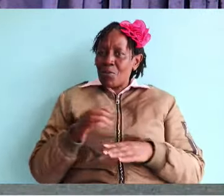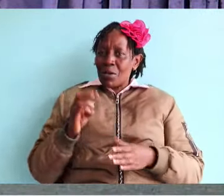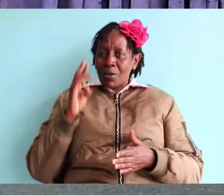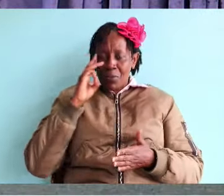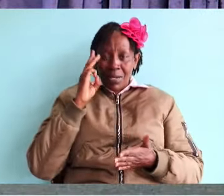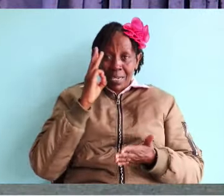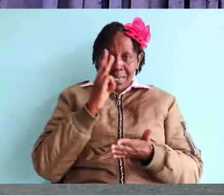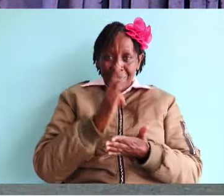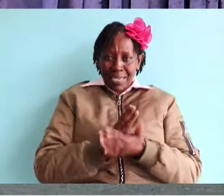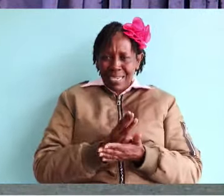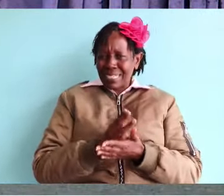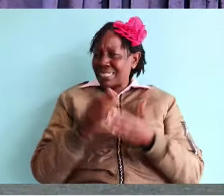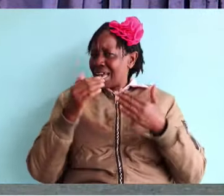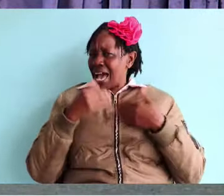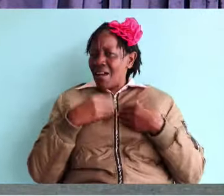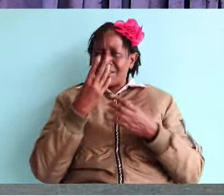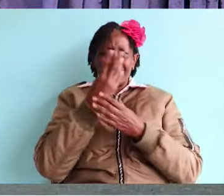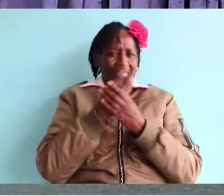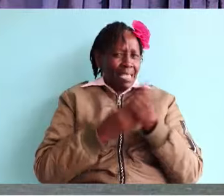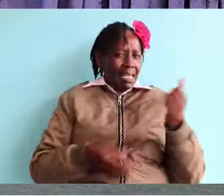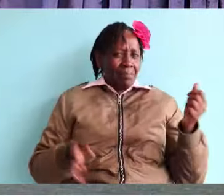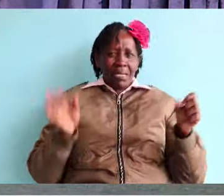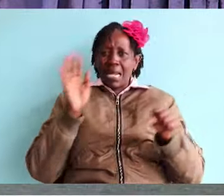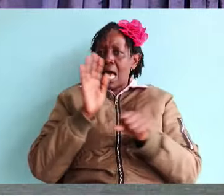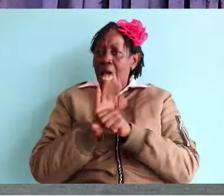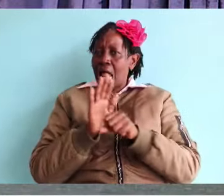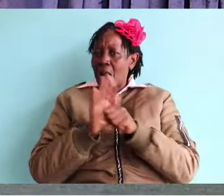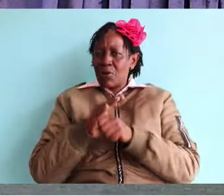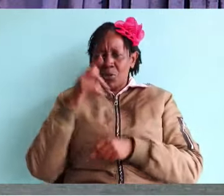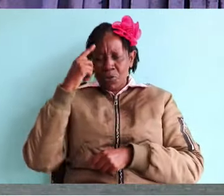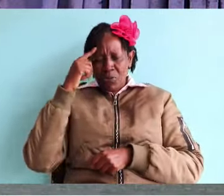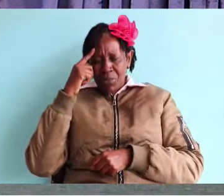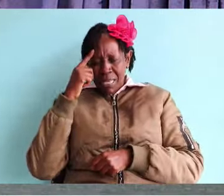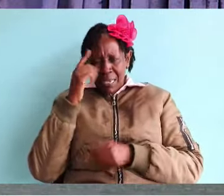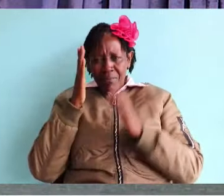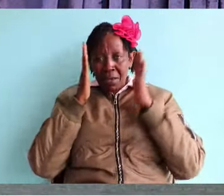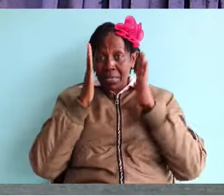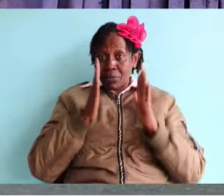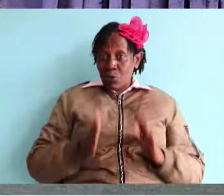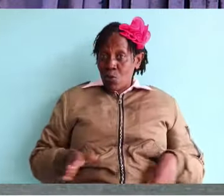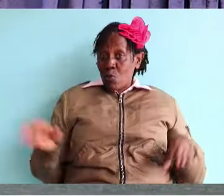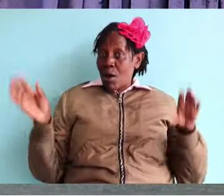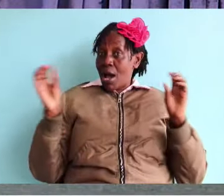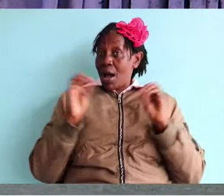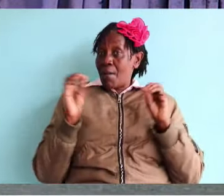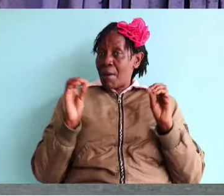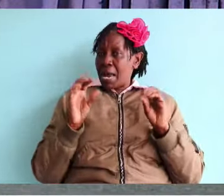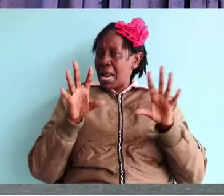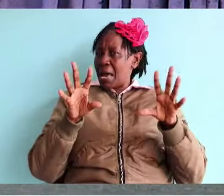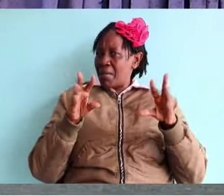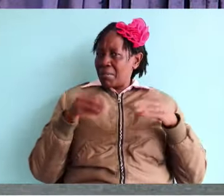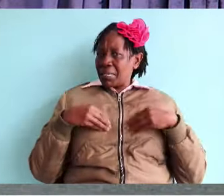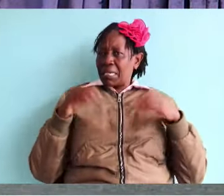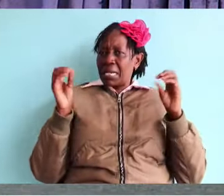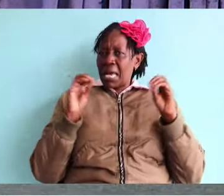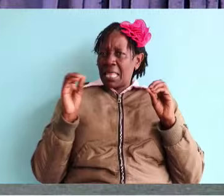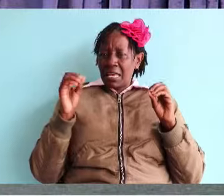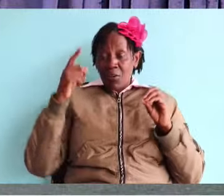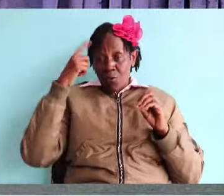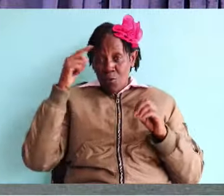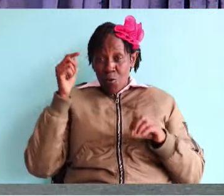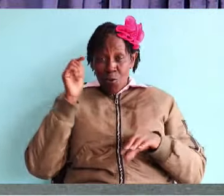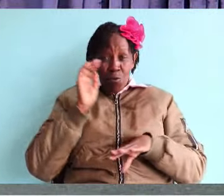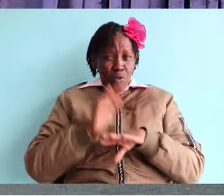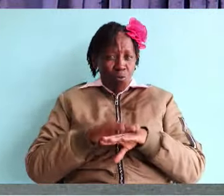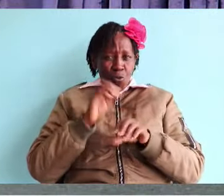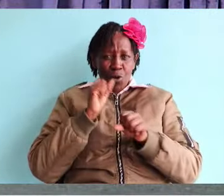discouragement, and it is becoming like you are not the person to be appreciated even for the hard work that you do. And